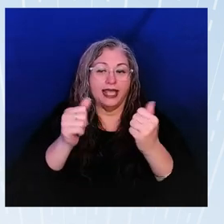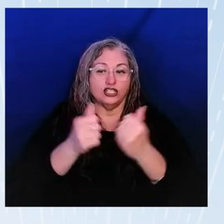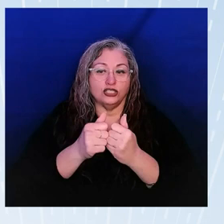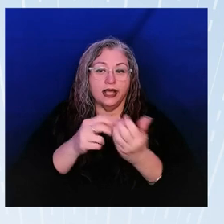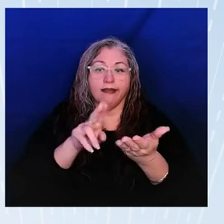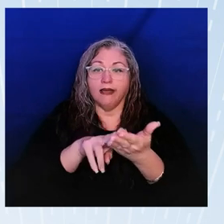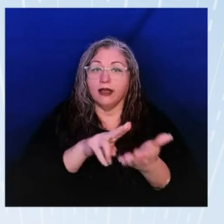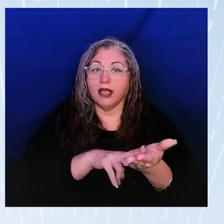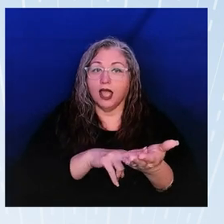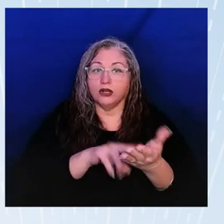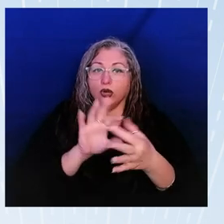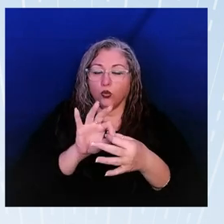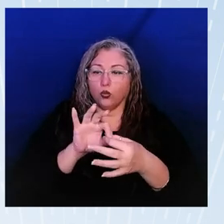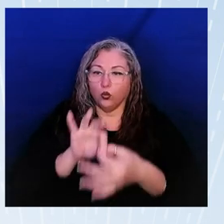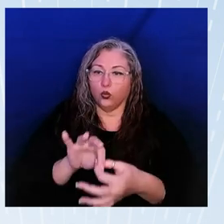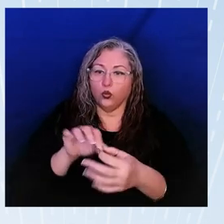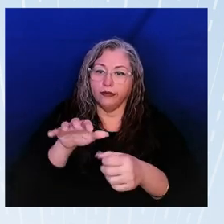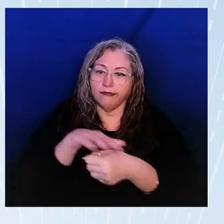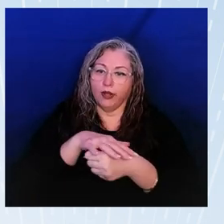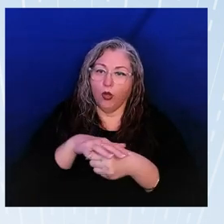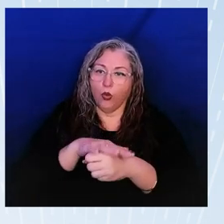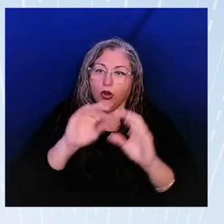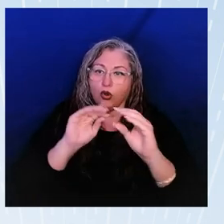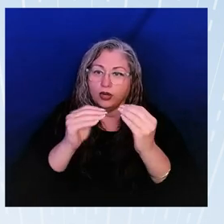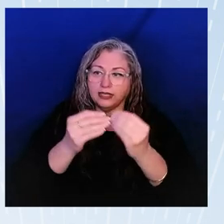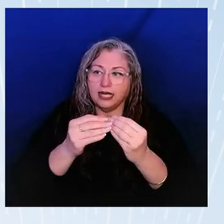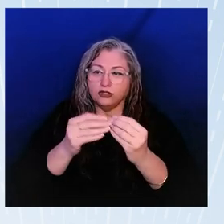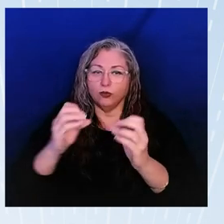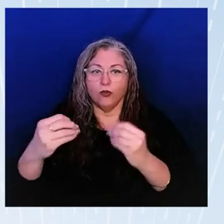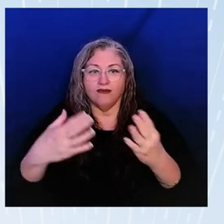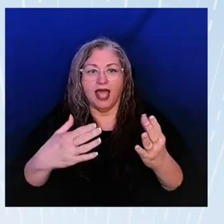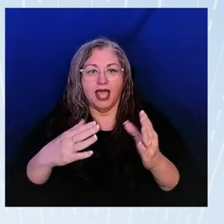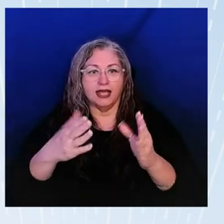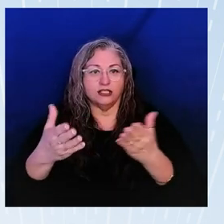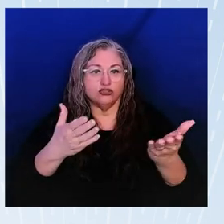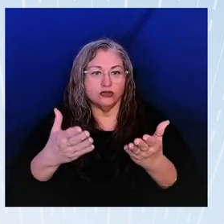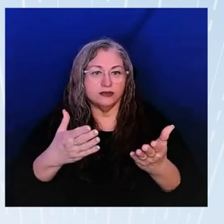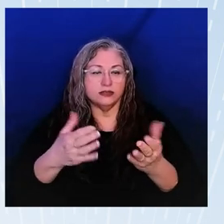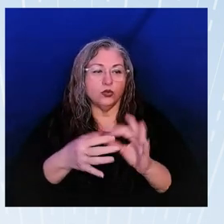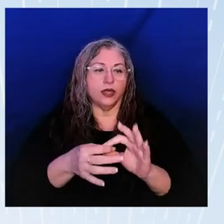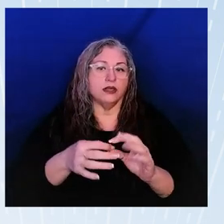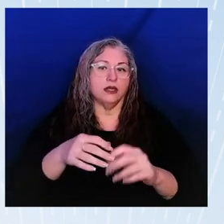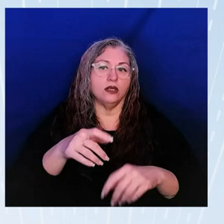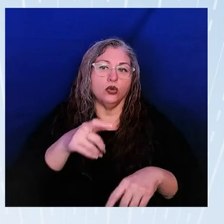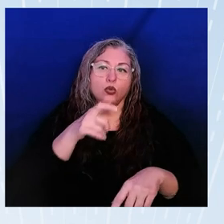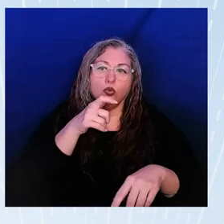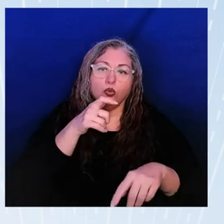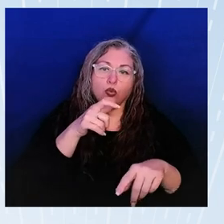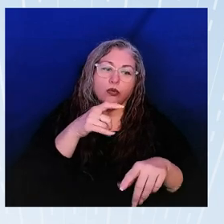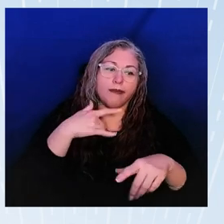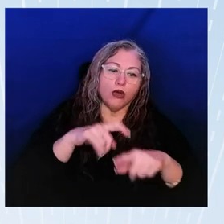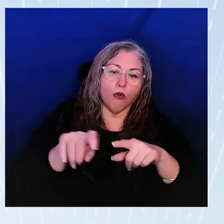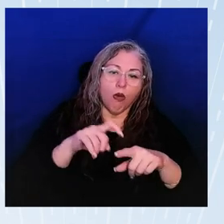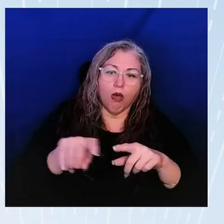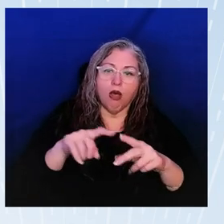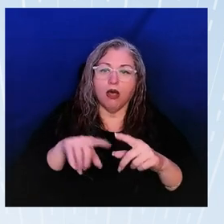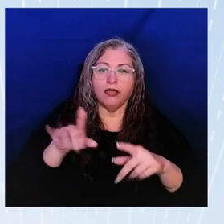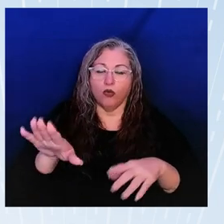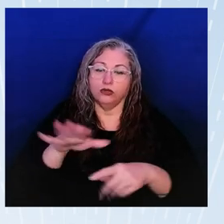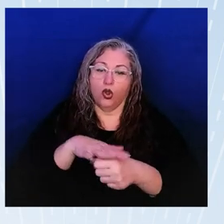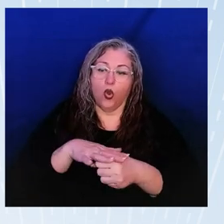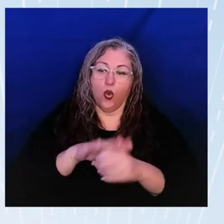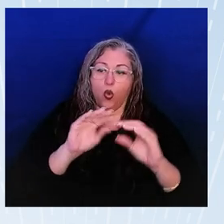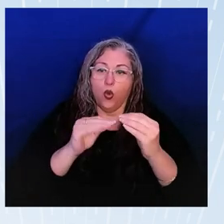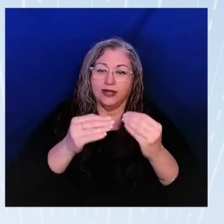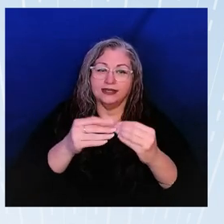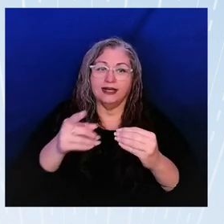with local organizations to provide the service in terms of who's calling, and so to the extent that those local organizations